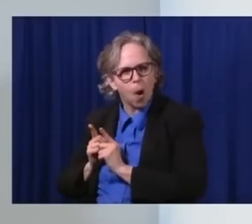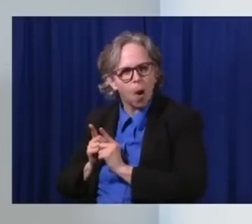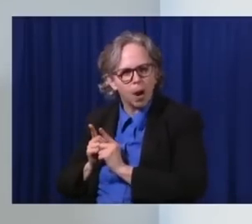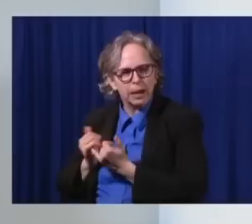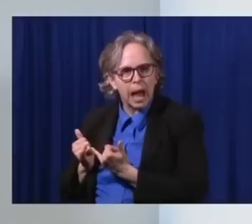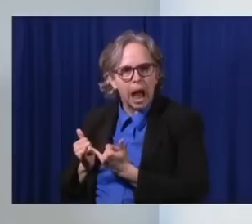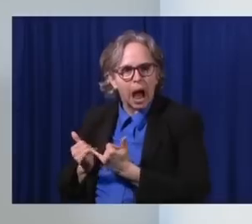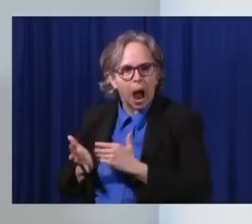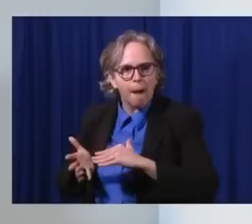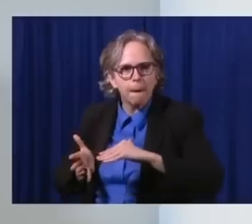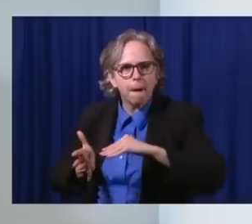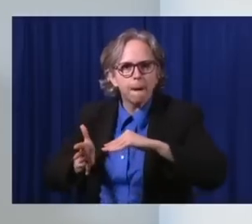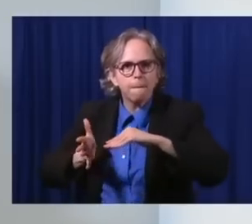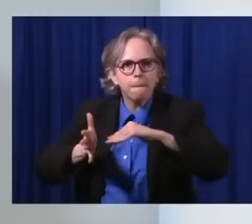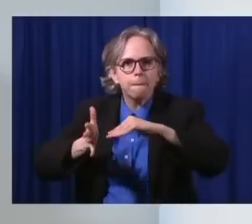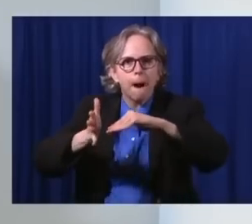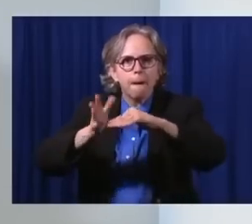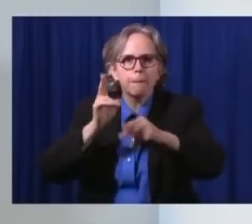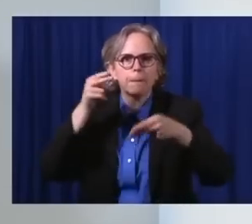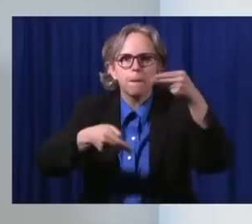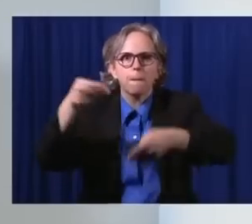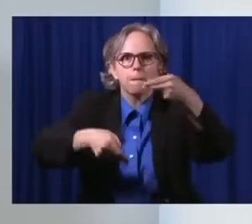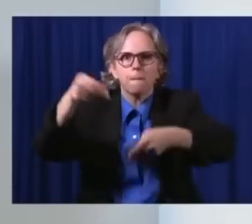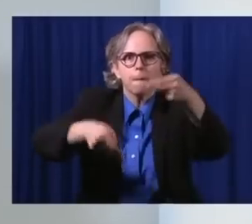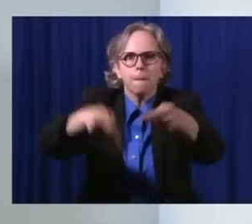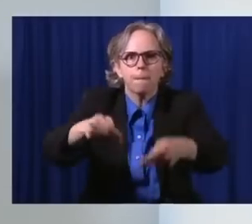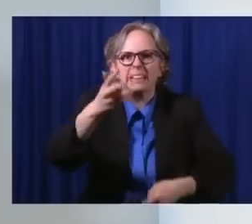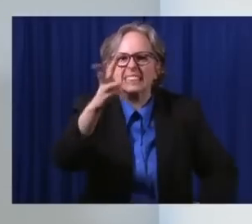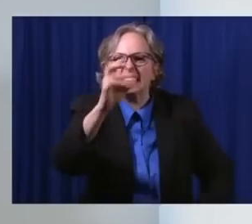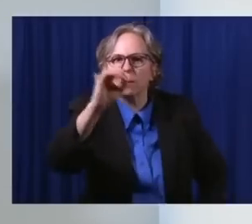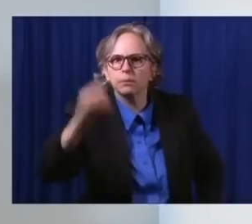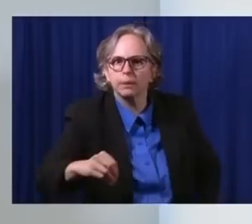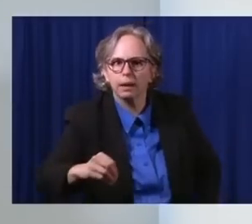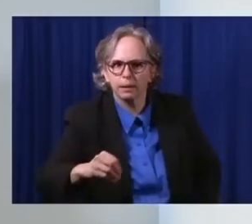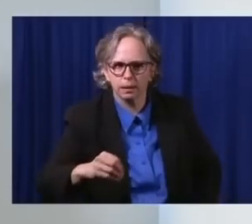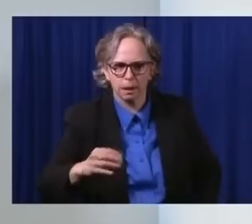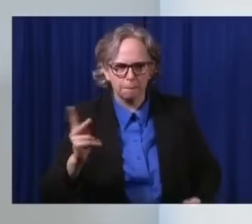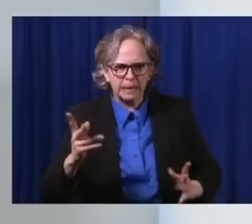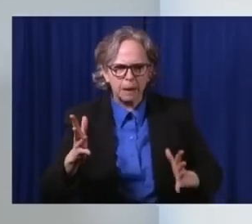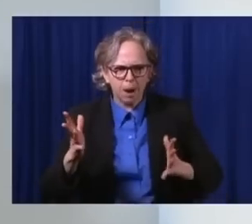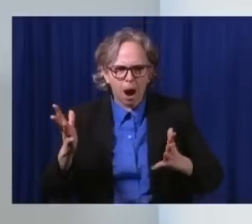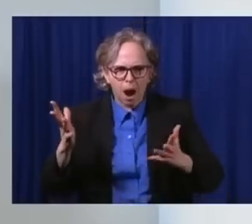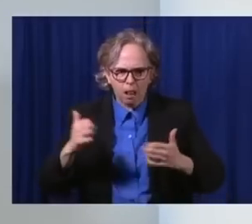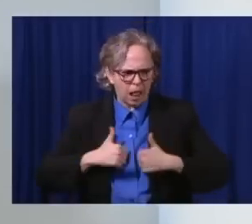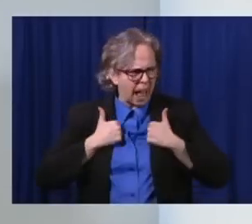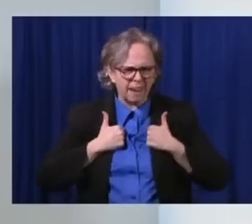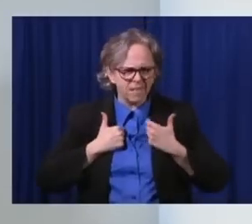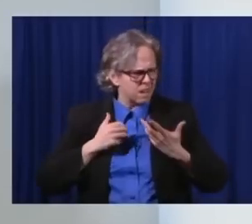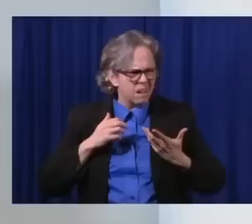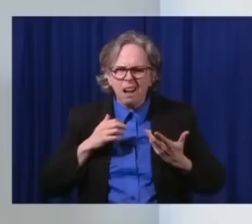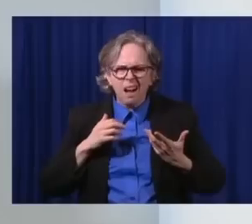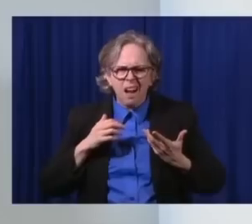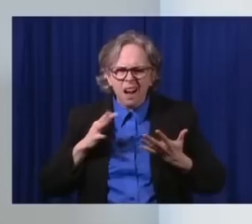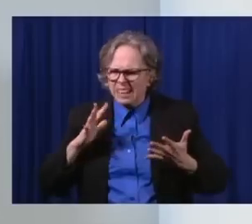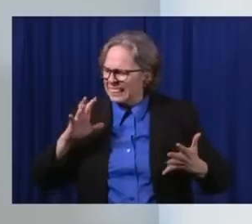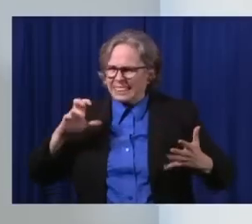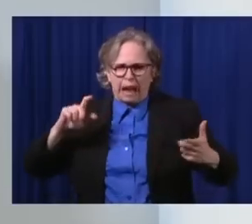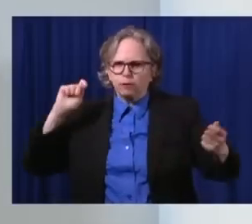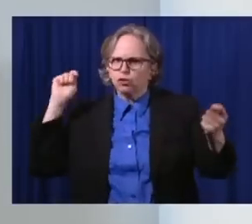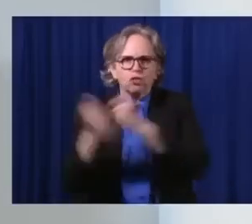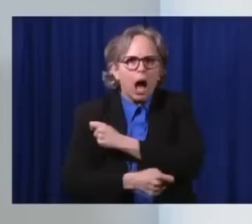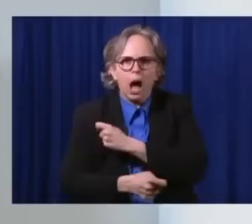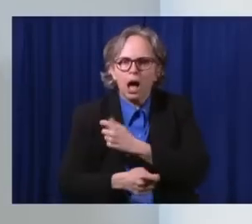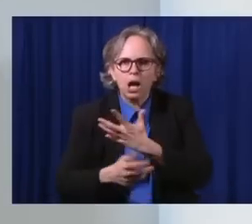16% unemployment rate. People have had their lives disrupted, and many things have changed. But